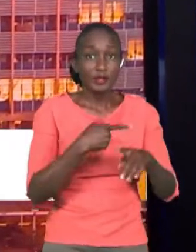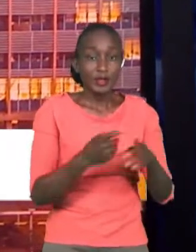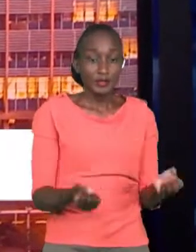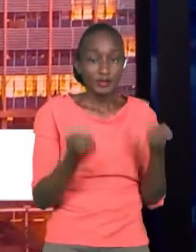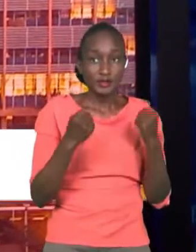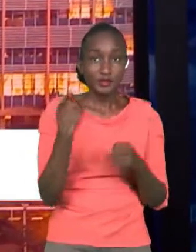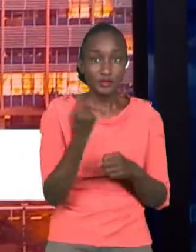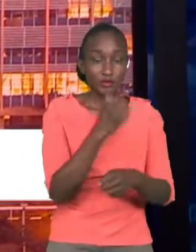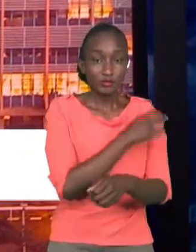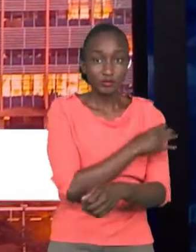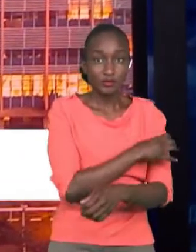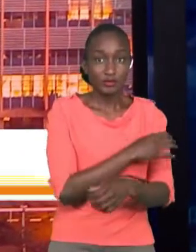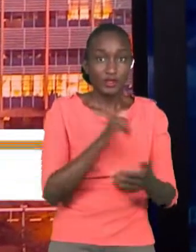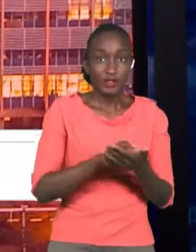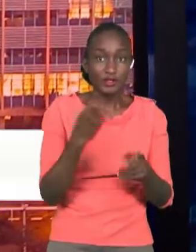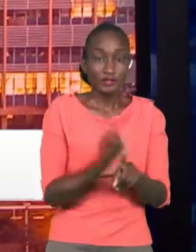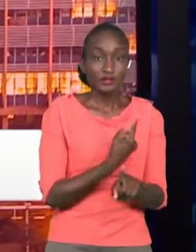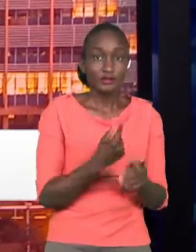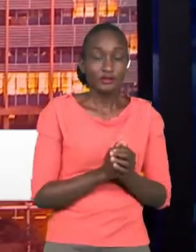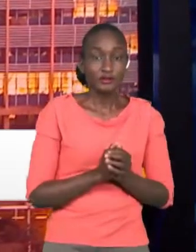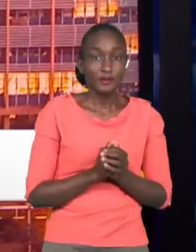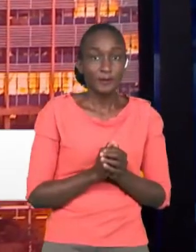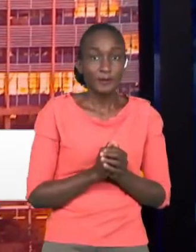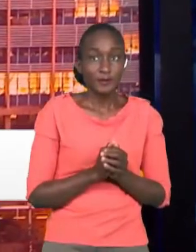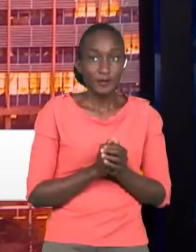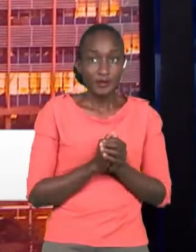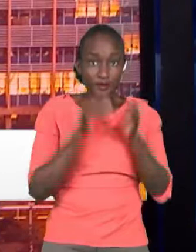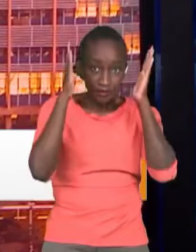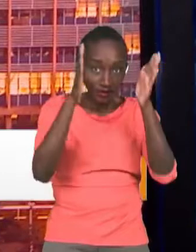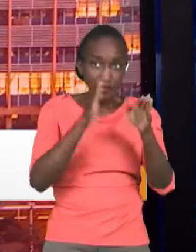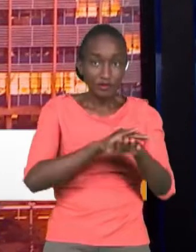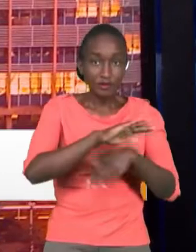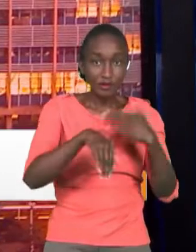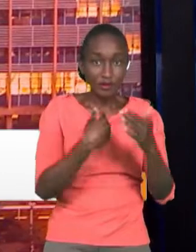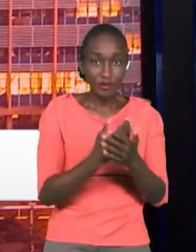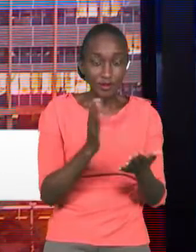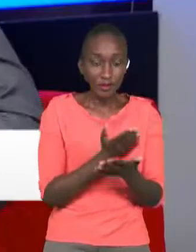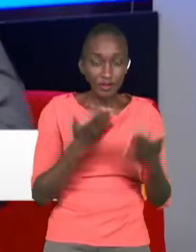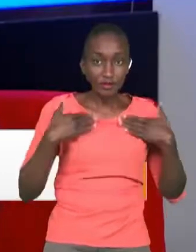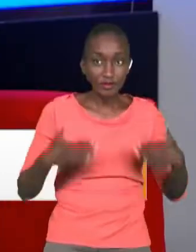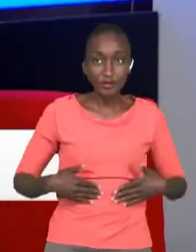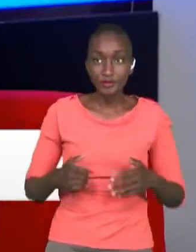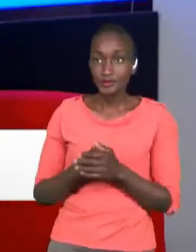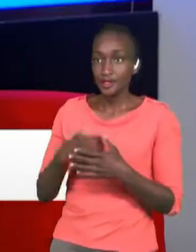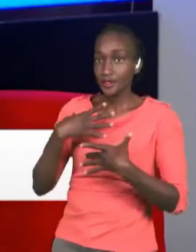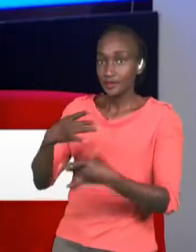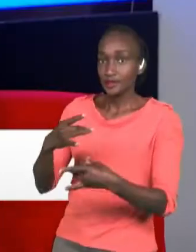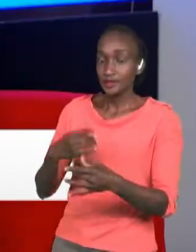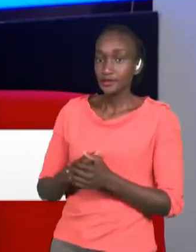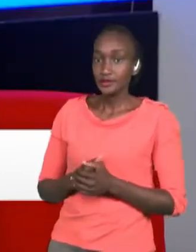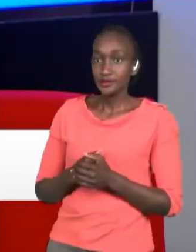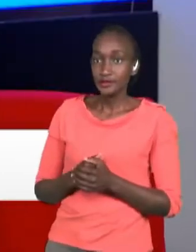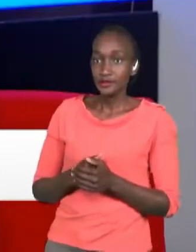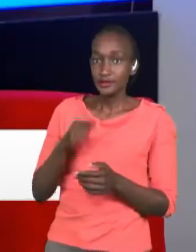tones up. Yeah. So that is the difference, and it works on all the systems of the body. Yeah. Yeah. All right. Quite interesting. Farah, now,